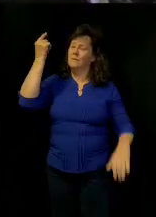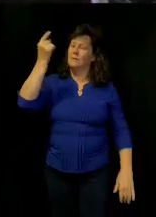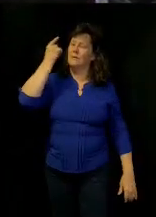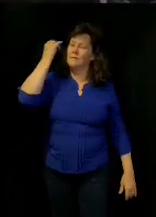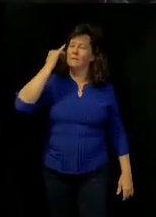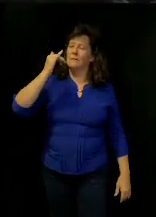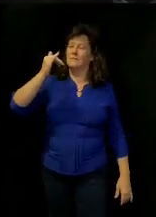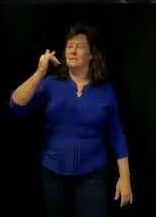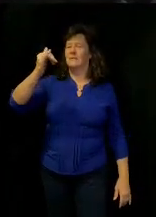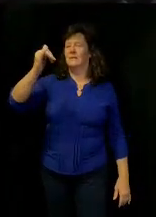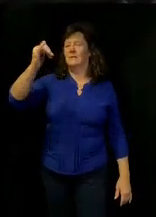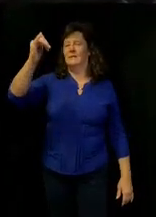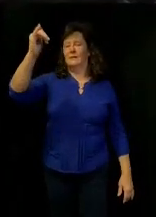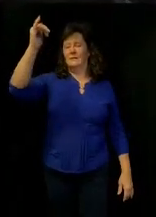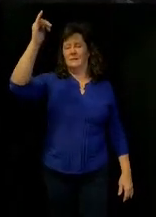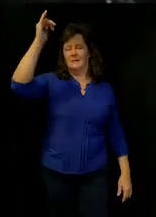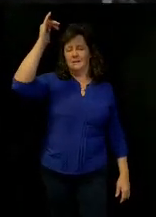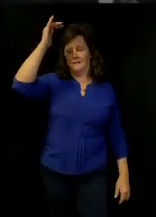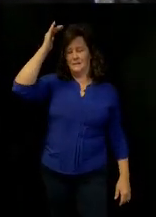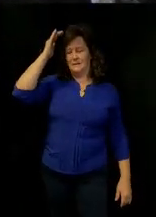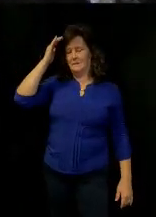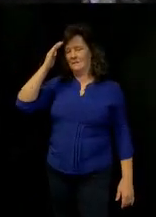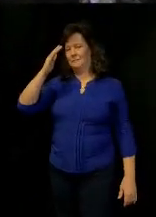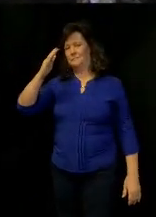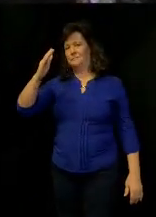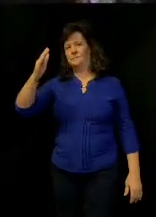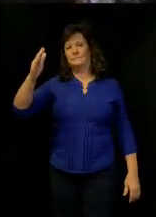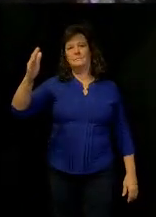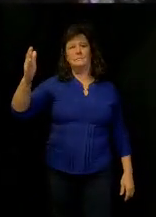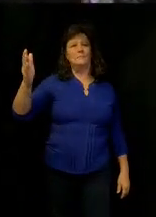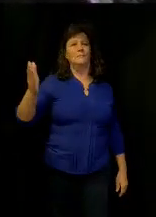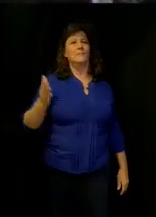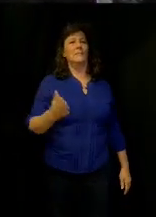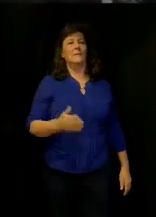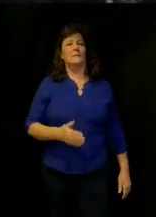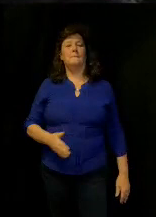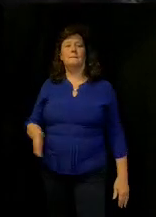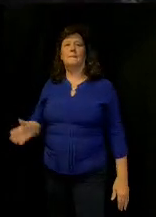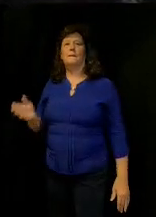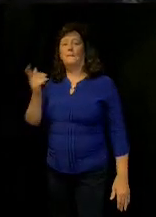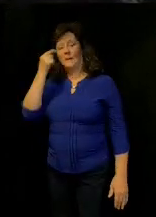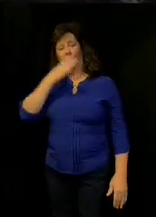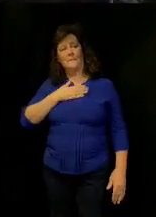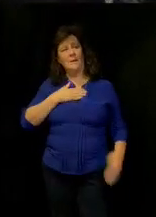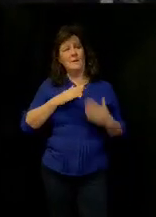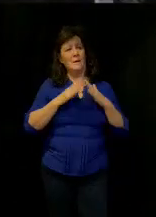you always. Make it personal, your house. This right, this temple.